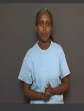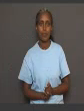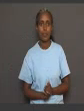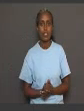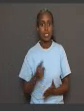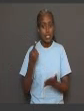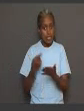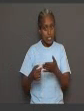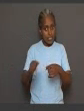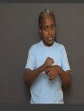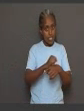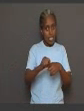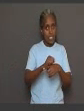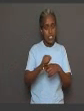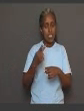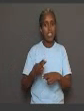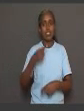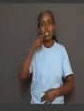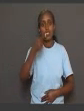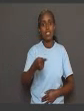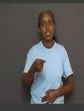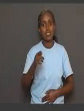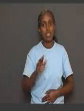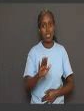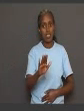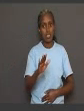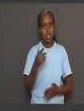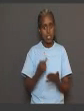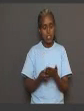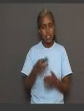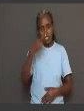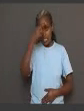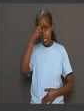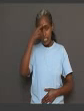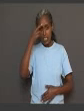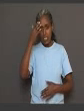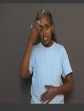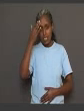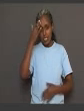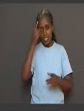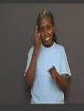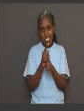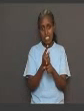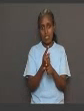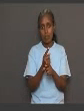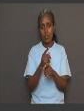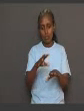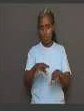This exercise tells us that it is reasonable to accept the following.